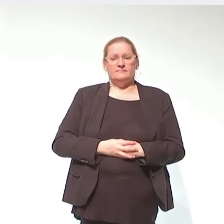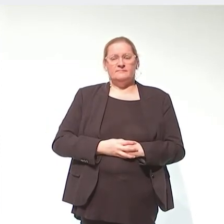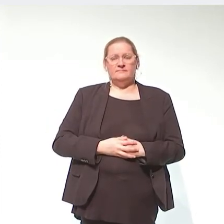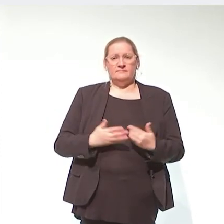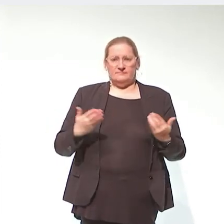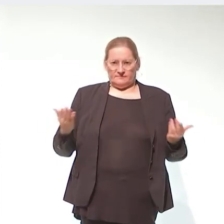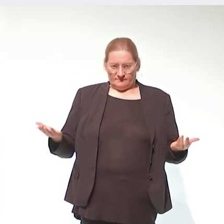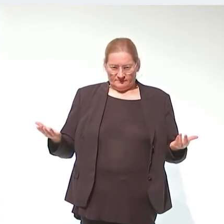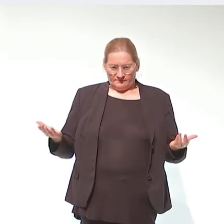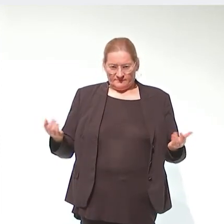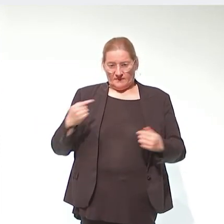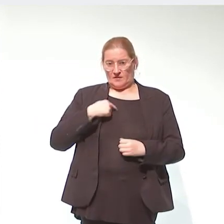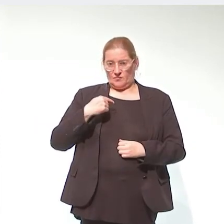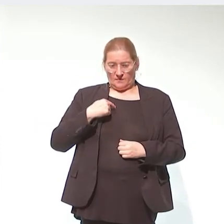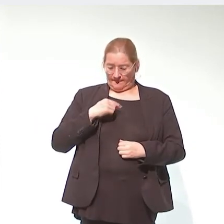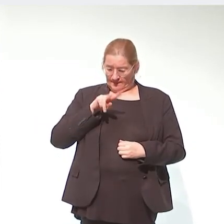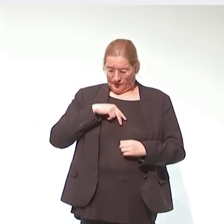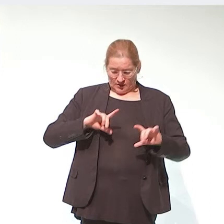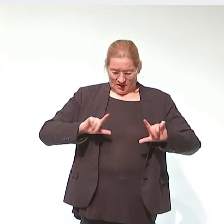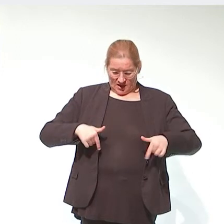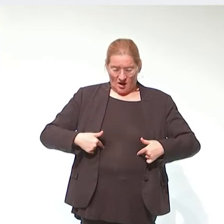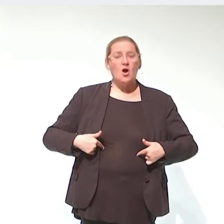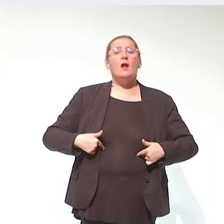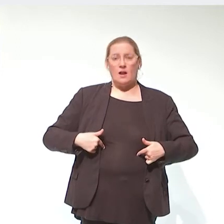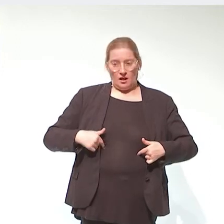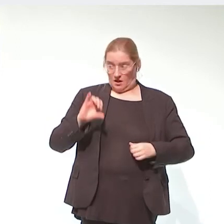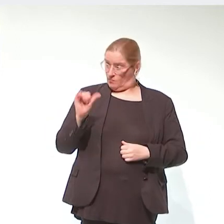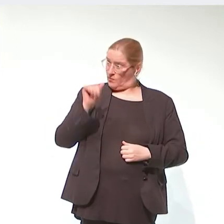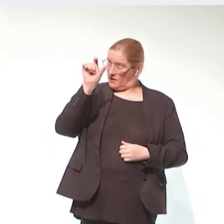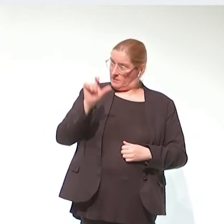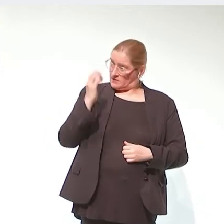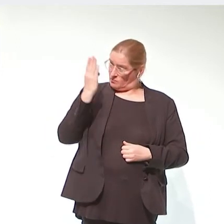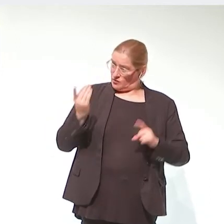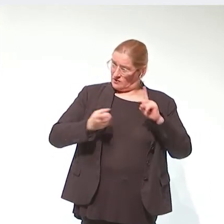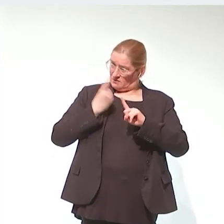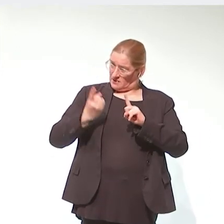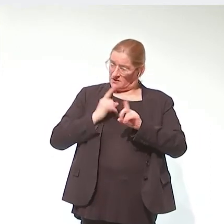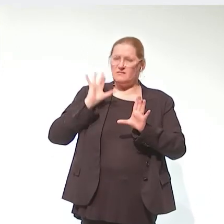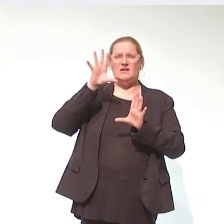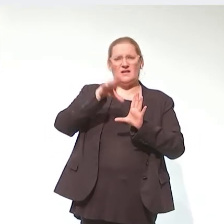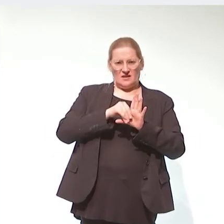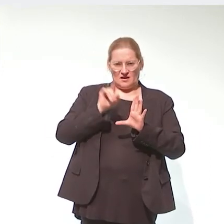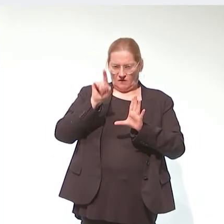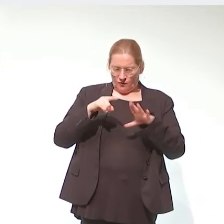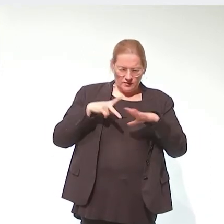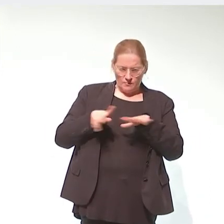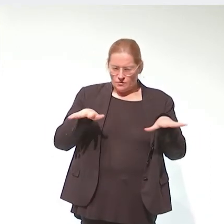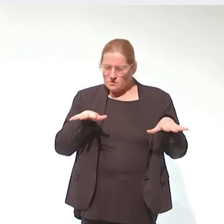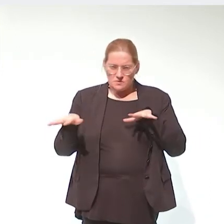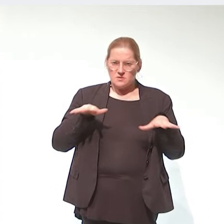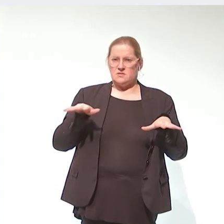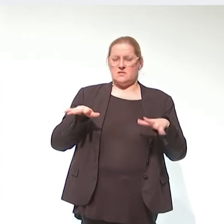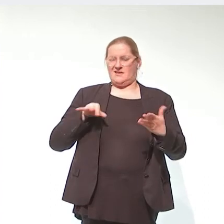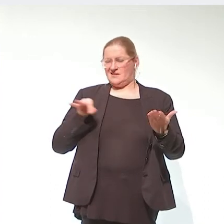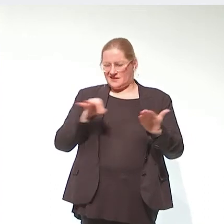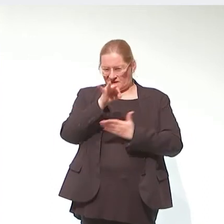social fabric. I was the first person in my school with specific needs, and I had to find strategies to